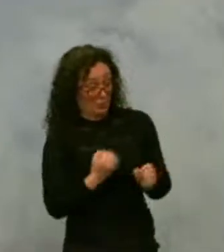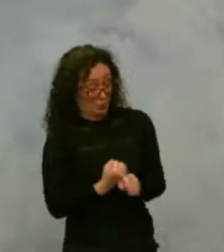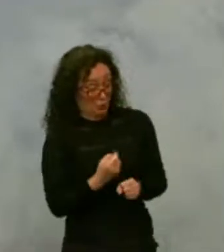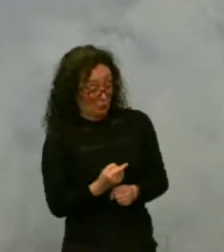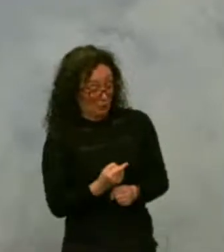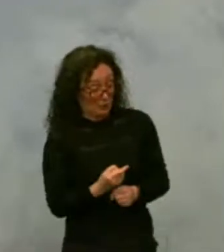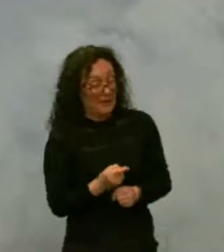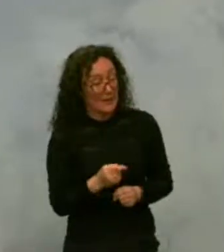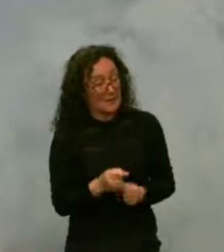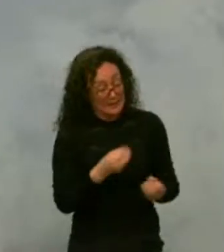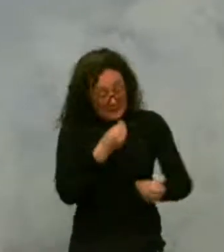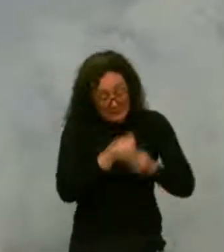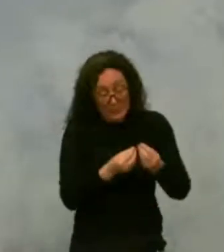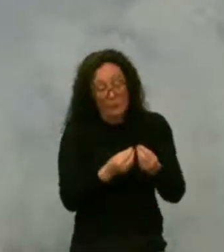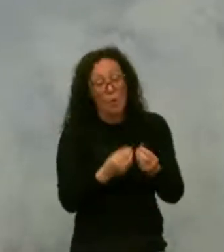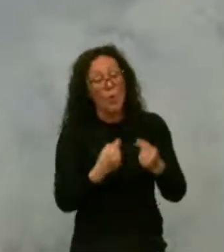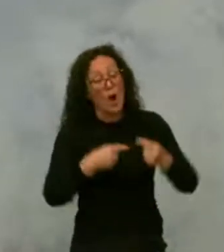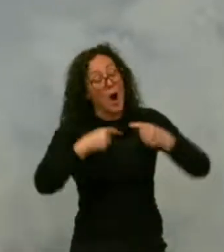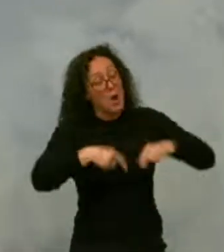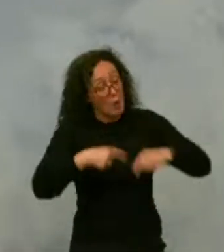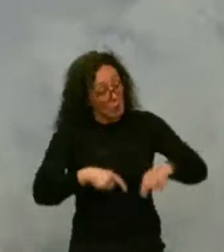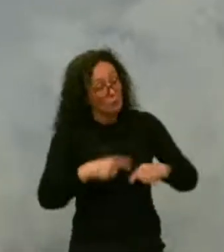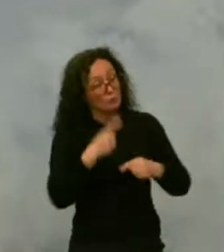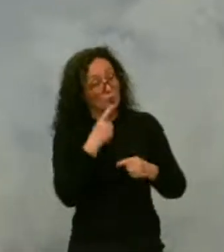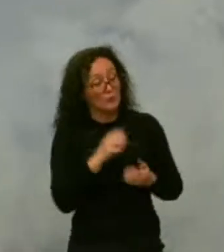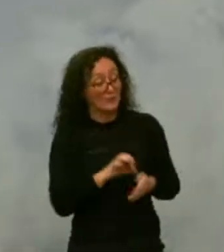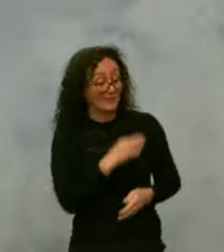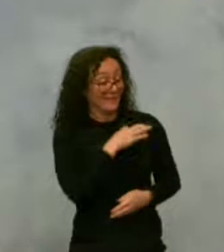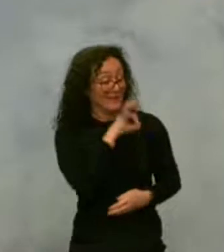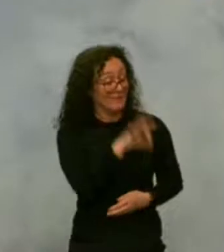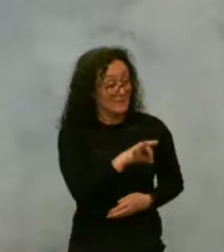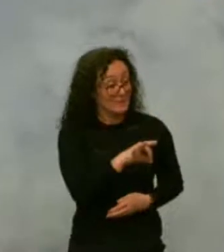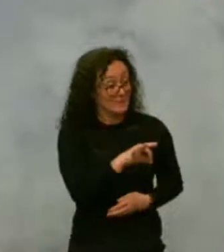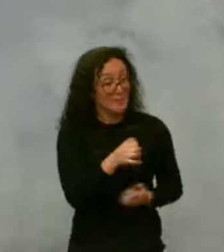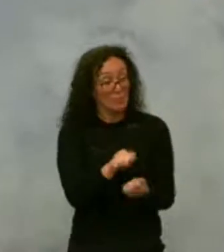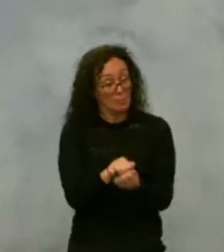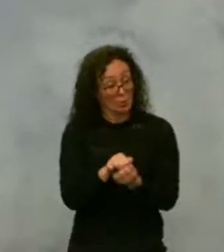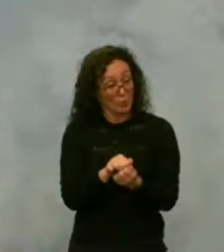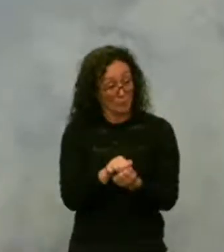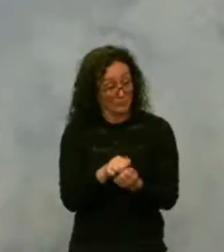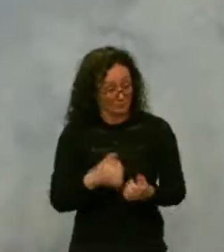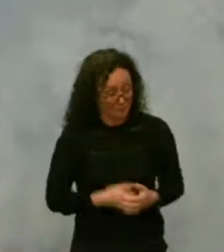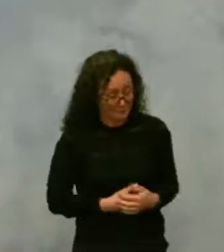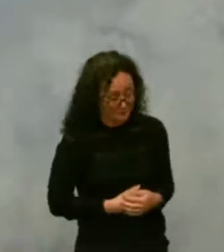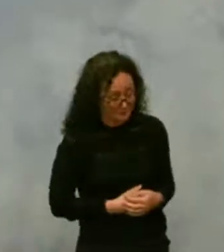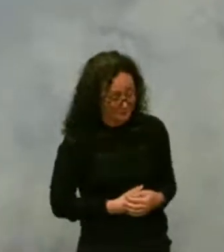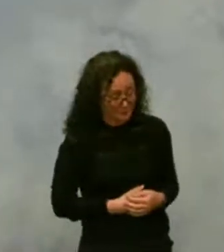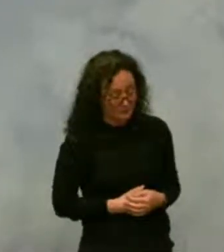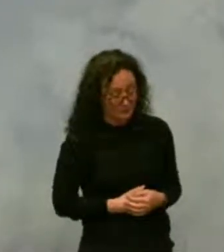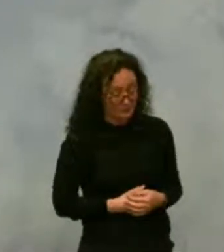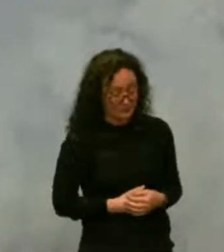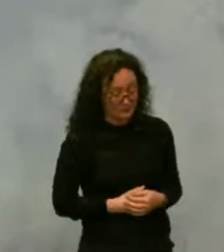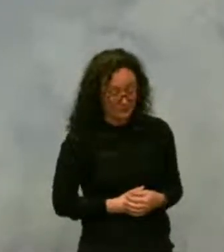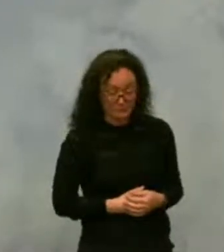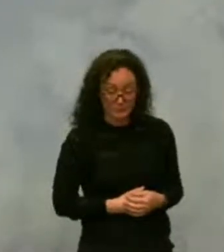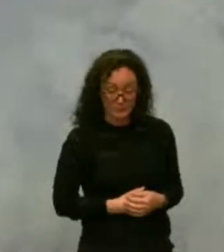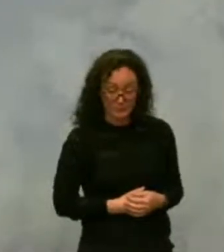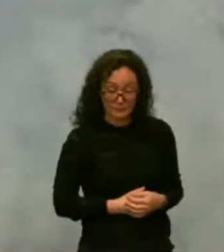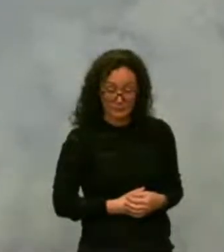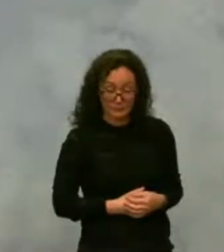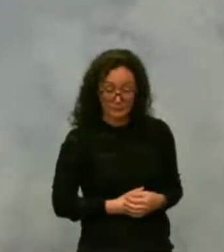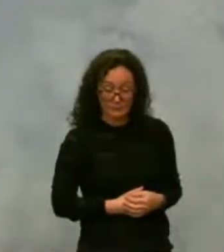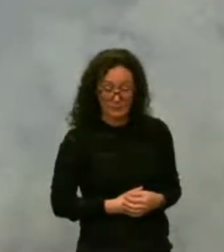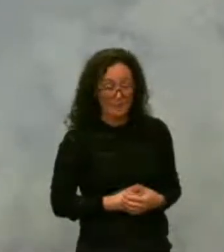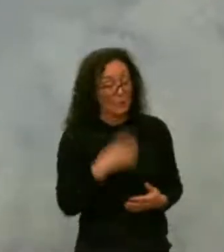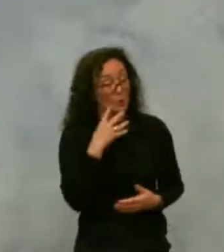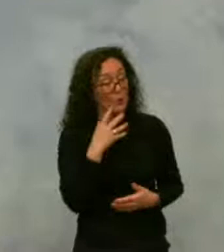what permitted investments and deposits the council can make. And we'll cover that in a bit more in the next paper. Before we deposit